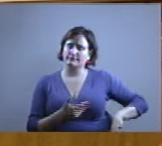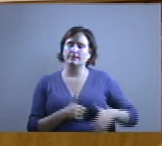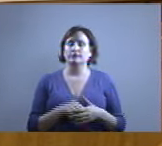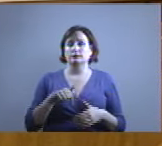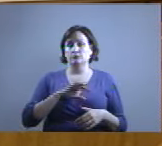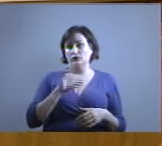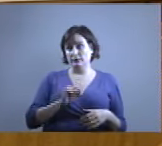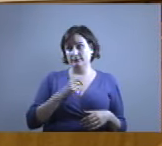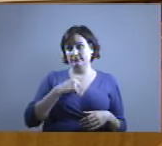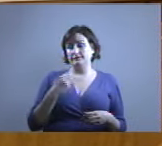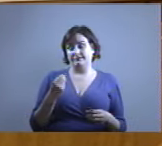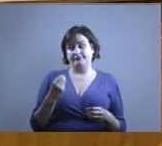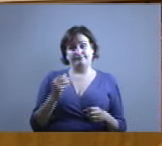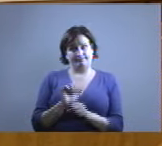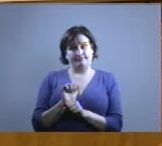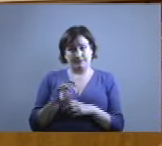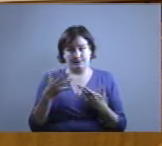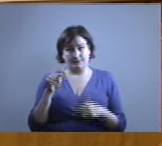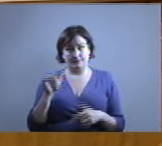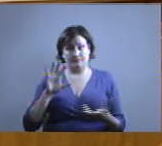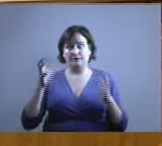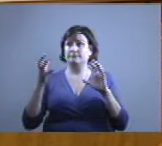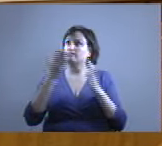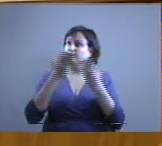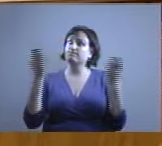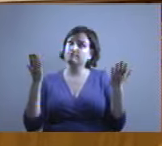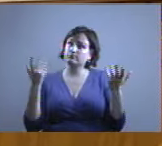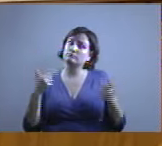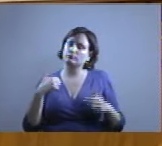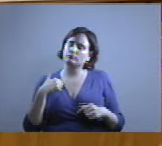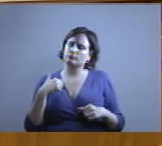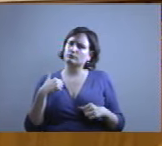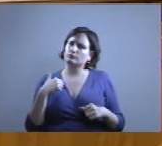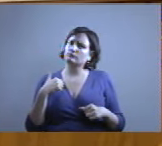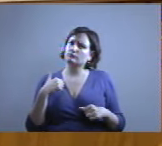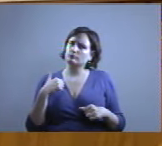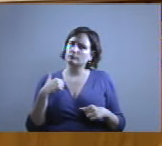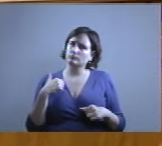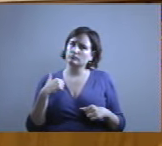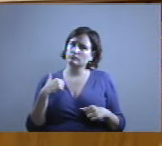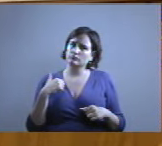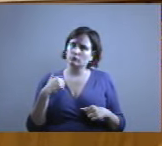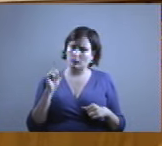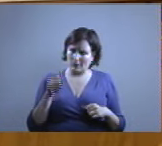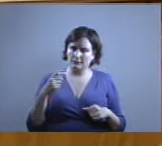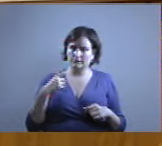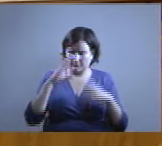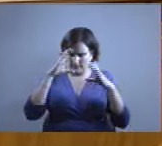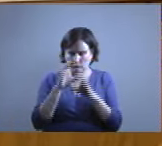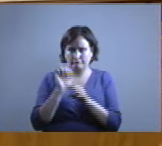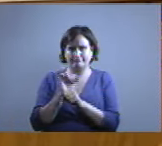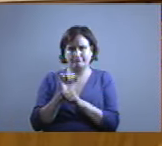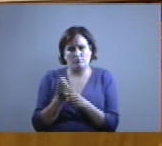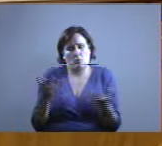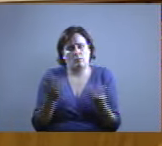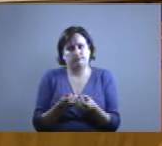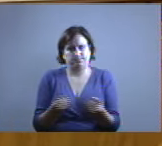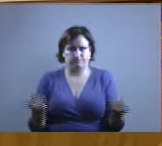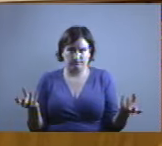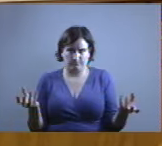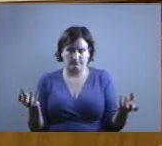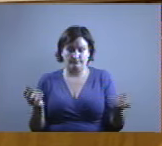the highest rates of unemployment worldwide, and we should spare no effort in reducing unemployment. The incidence of